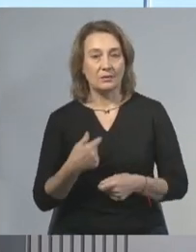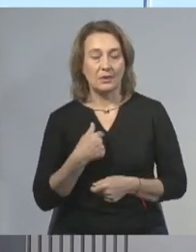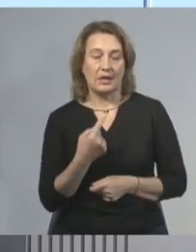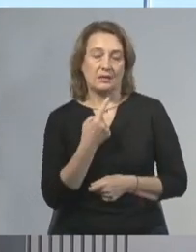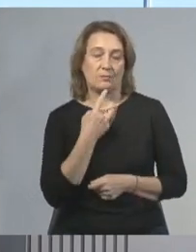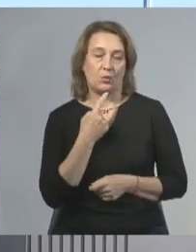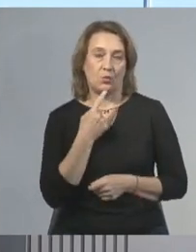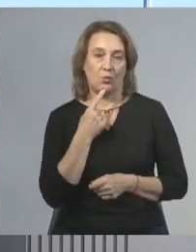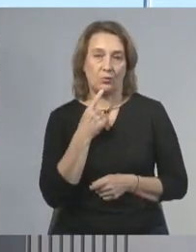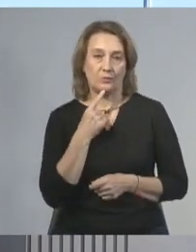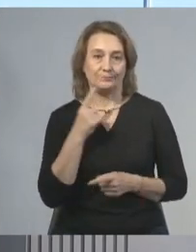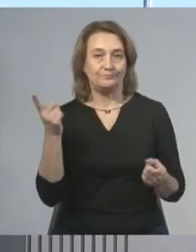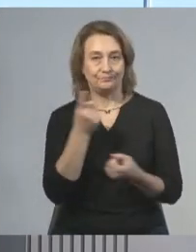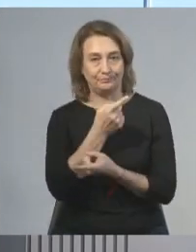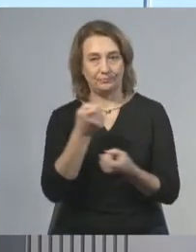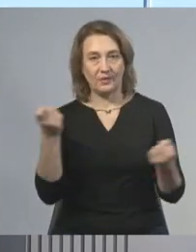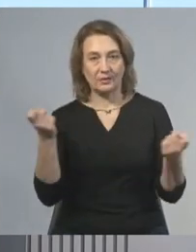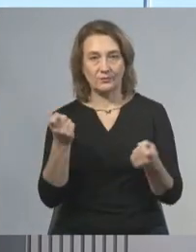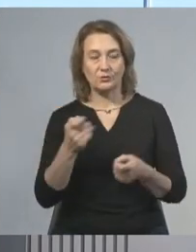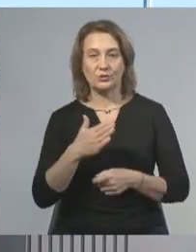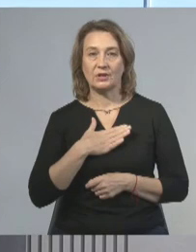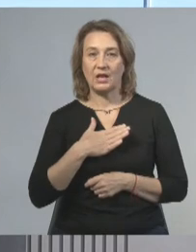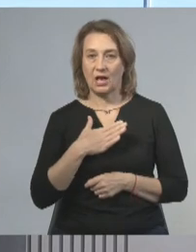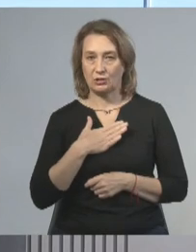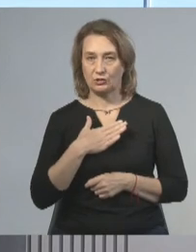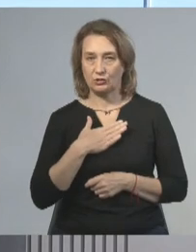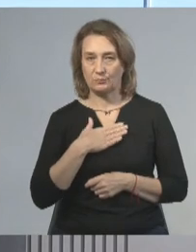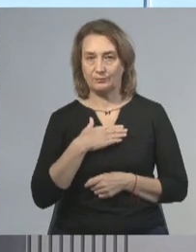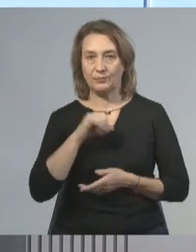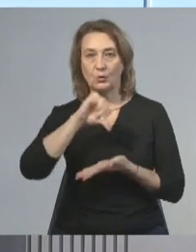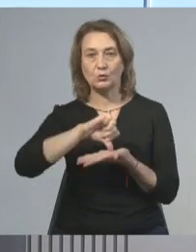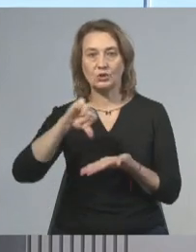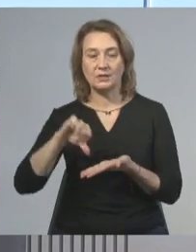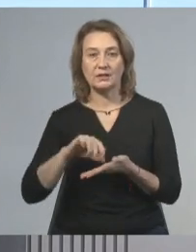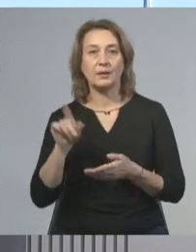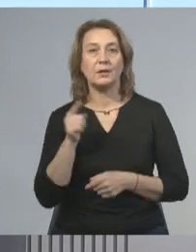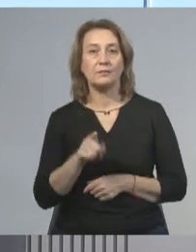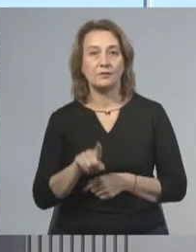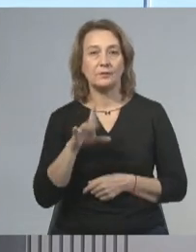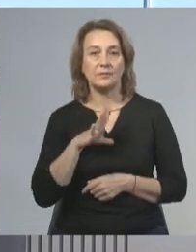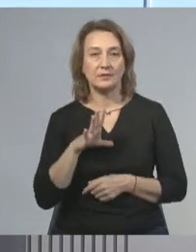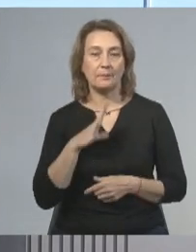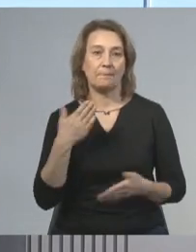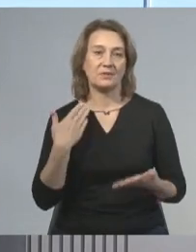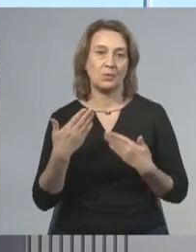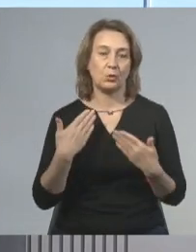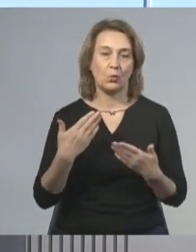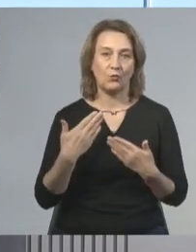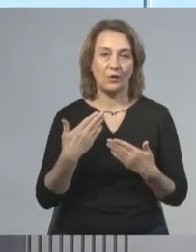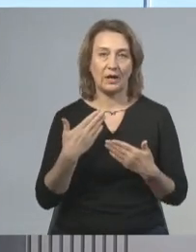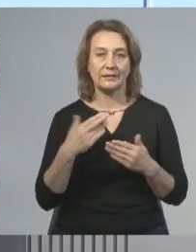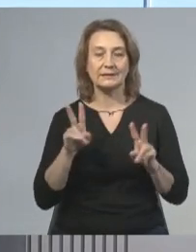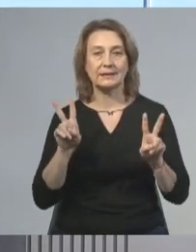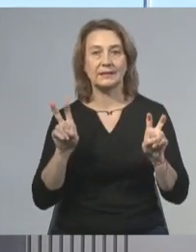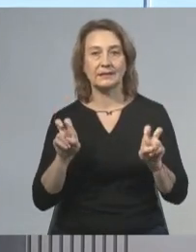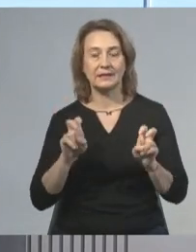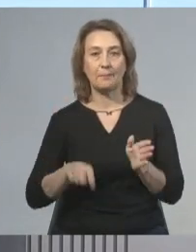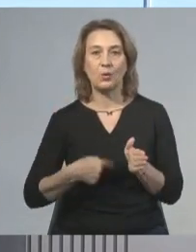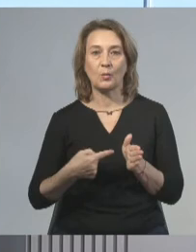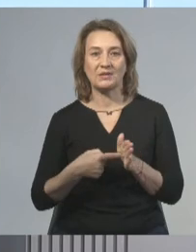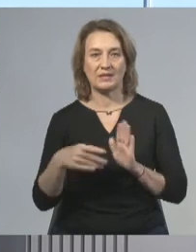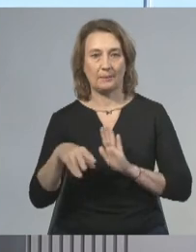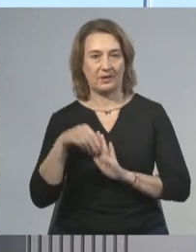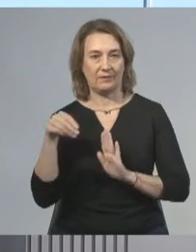i will try to ask all the questions to our speakers so they are able to take all your questions